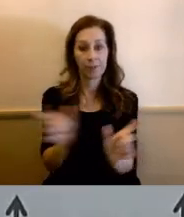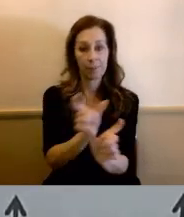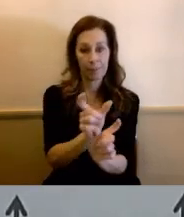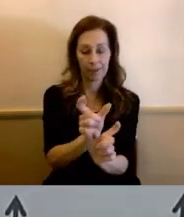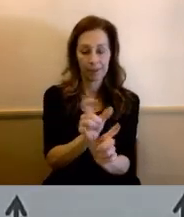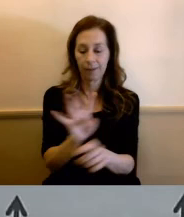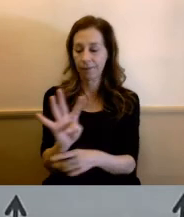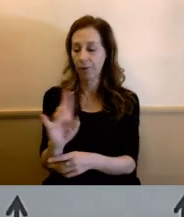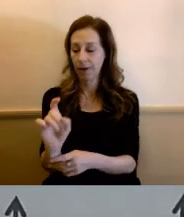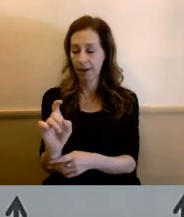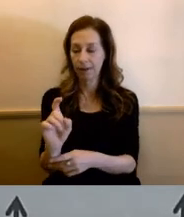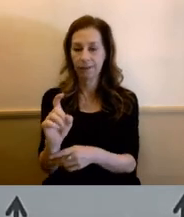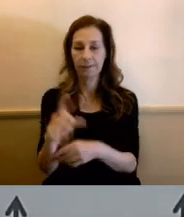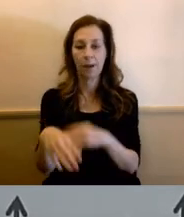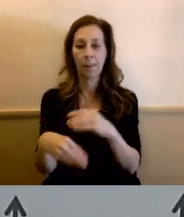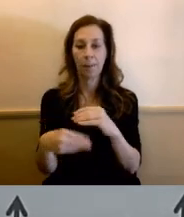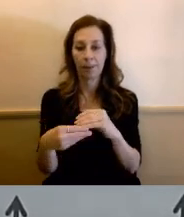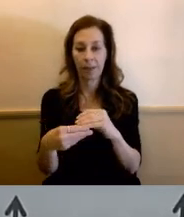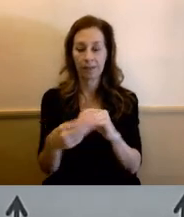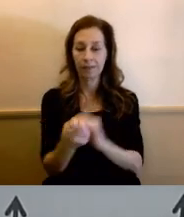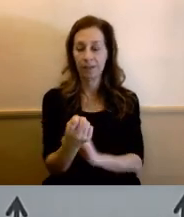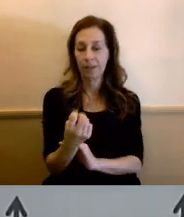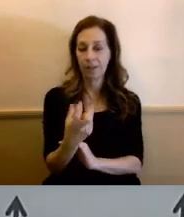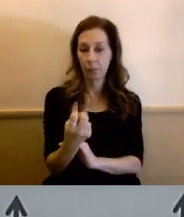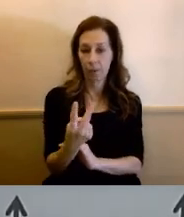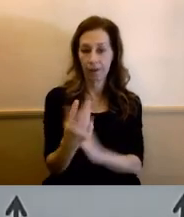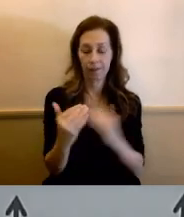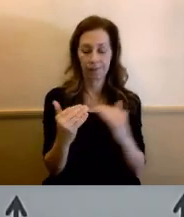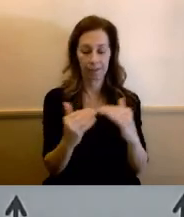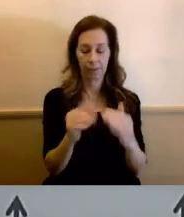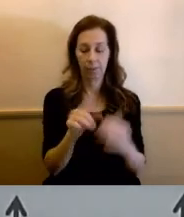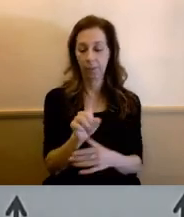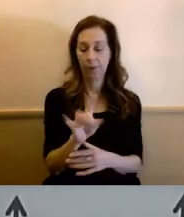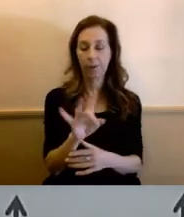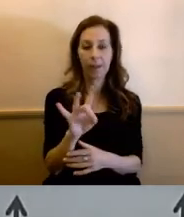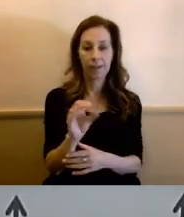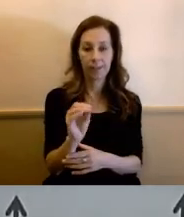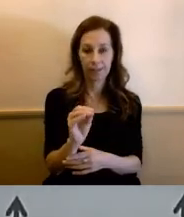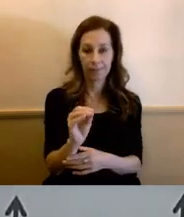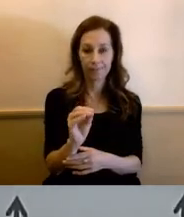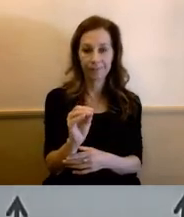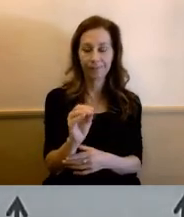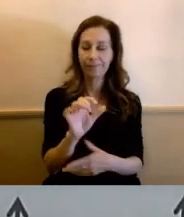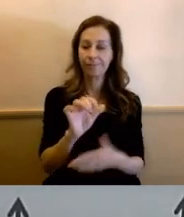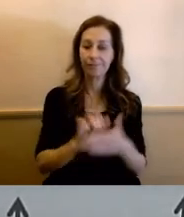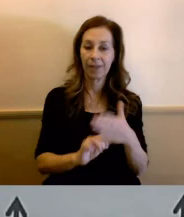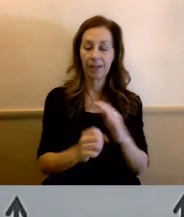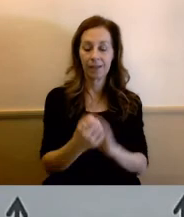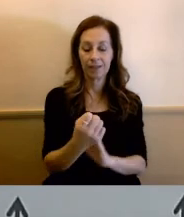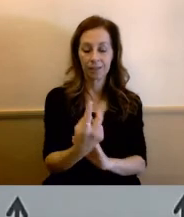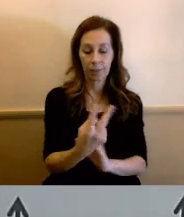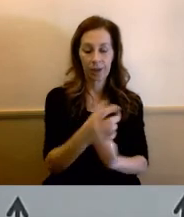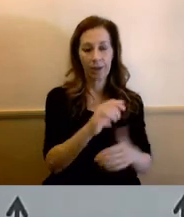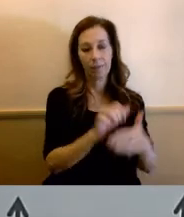plus 12 equals 180. Minus 12 minus